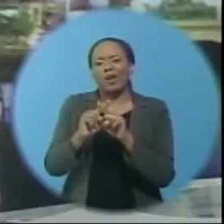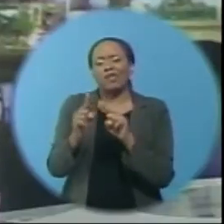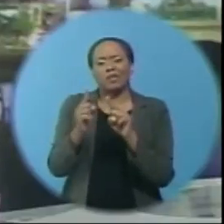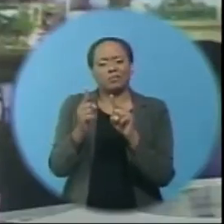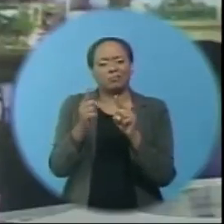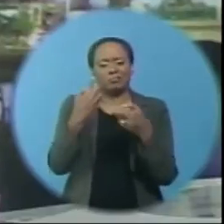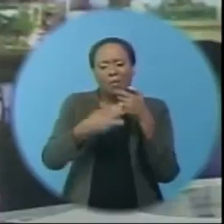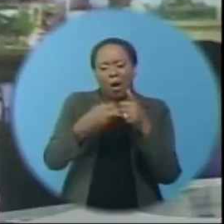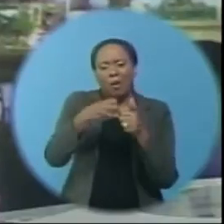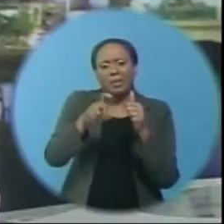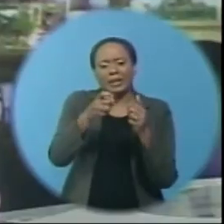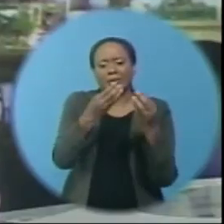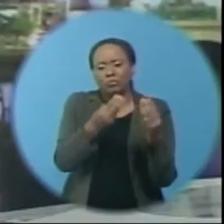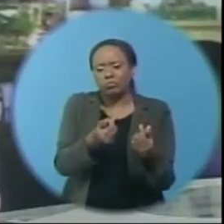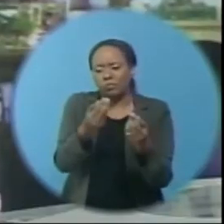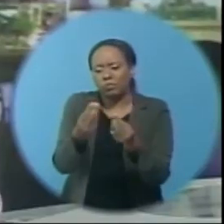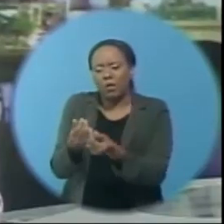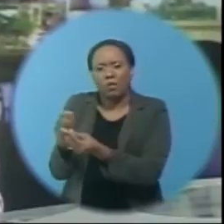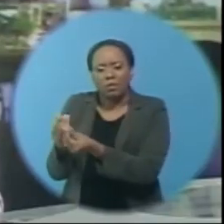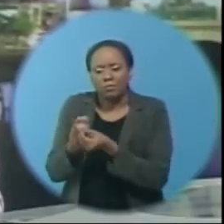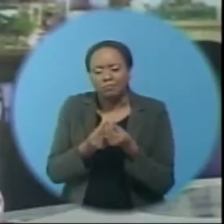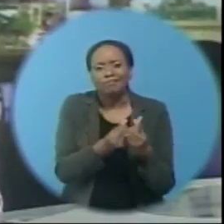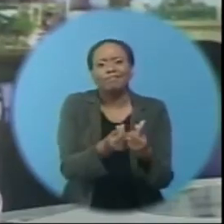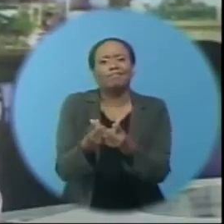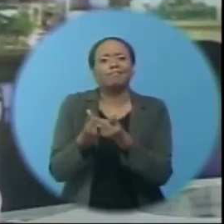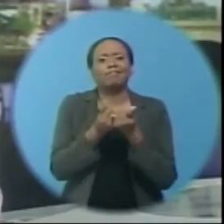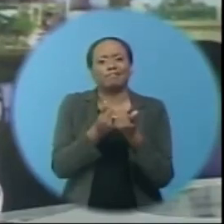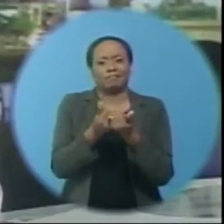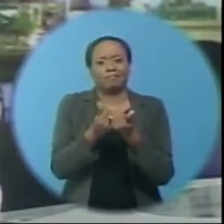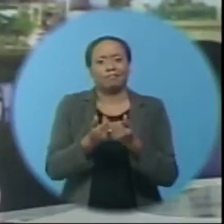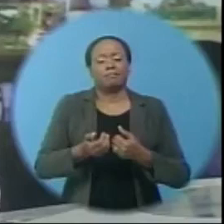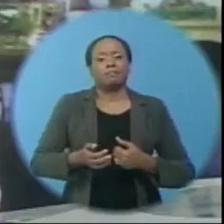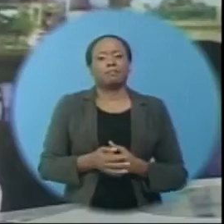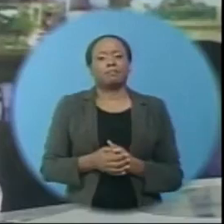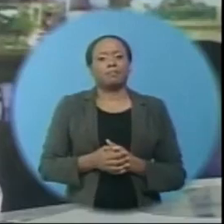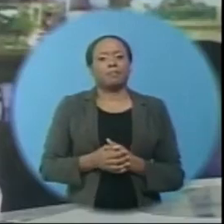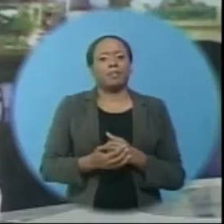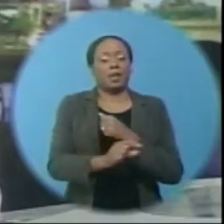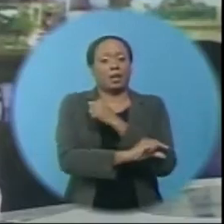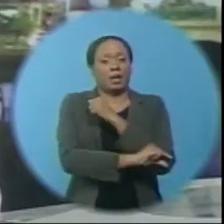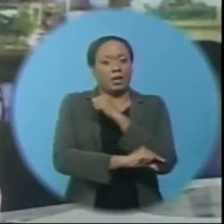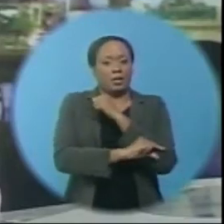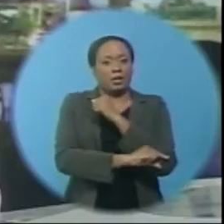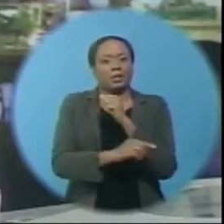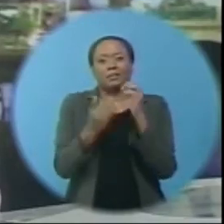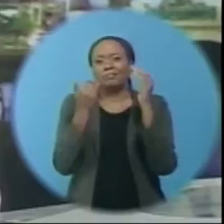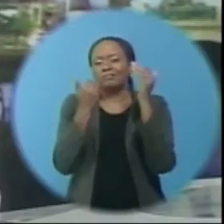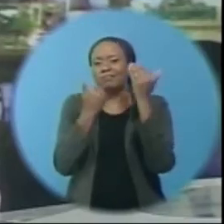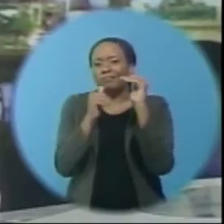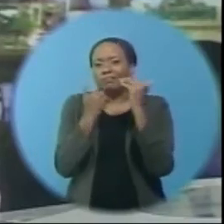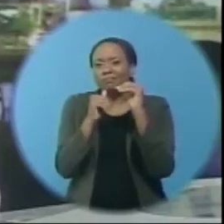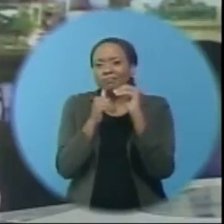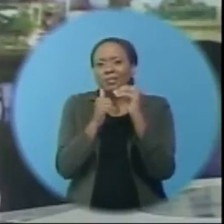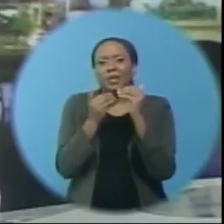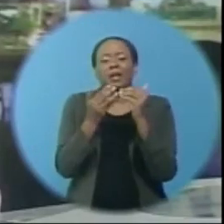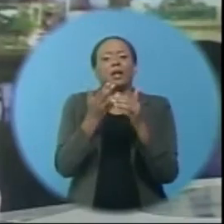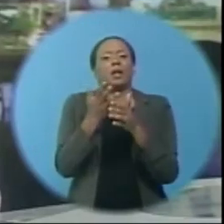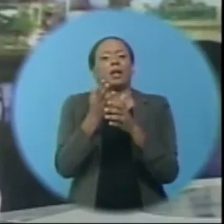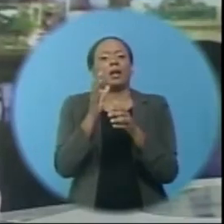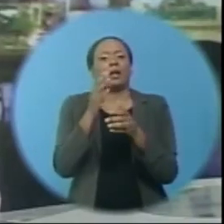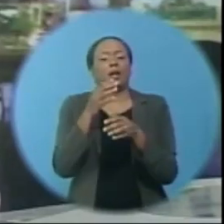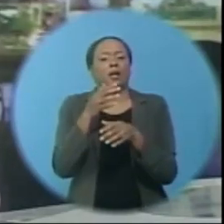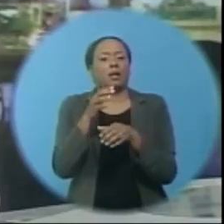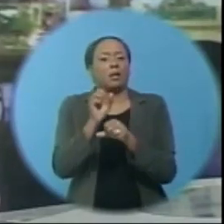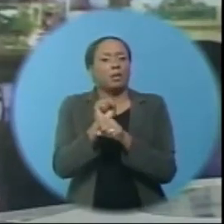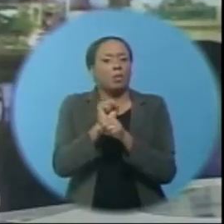there are a number of residual issues to deal with. Over in Guyana, there's a limited number of public servants, particularly